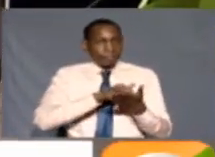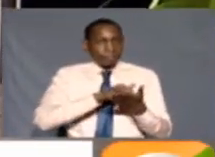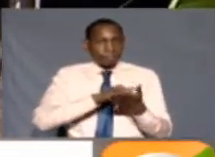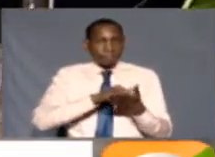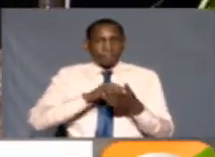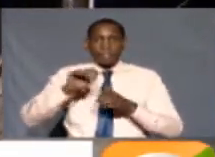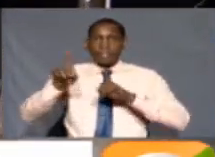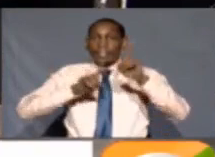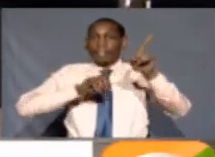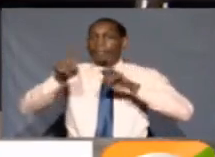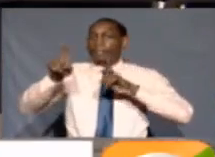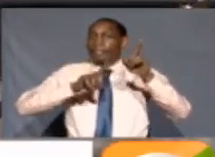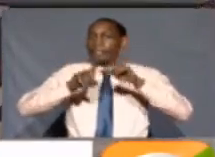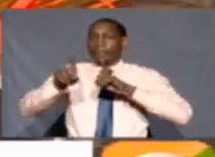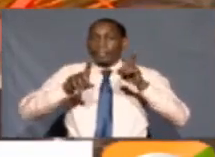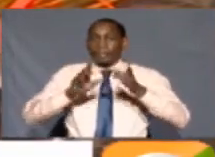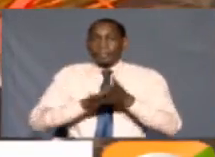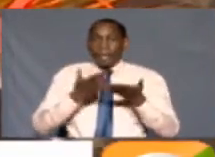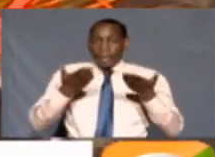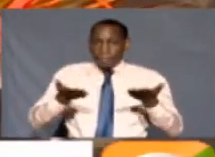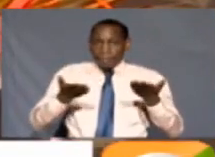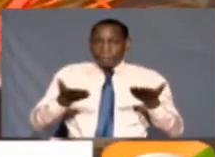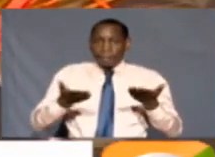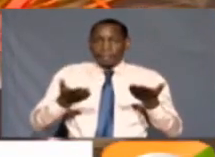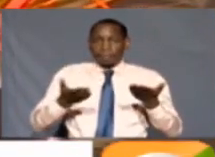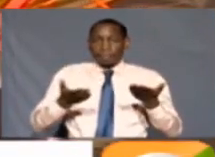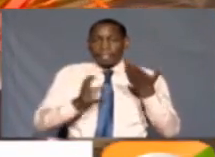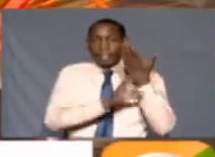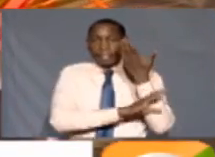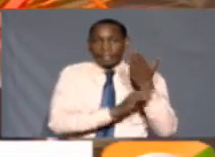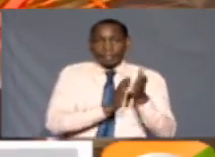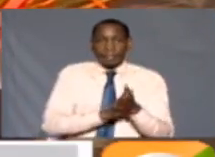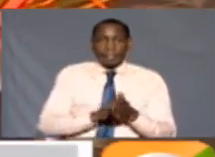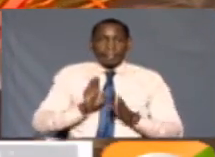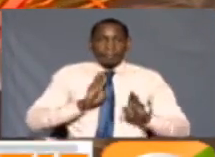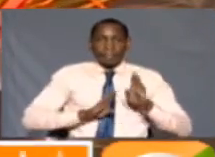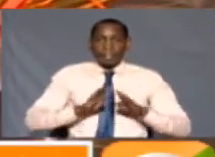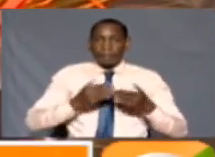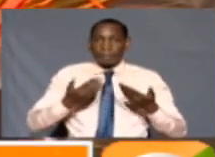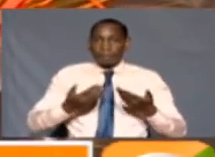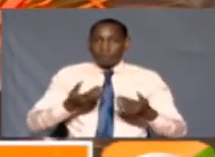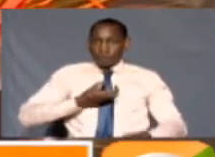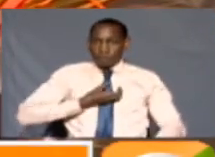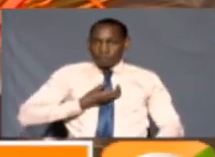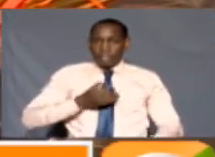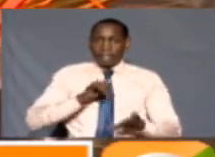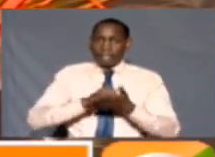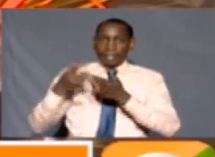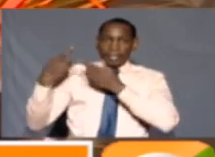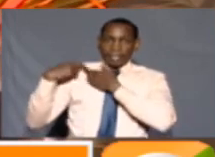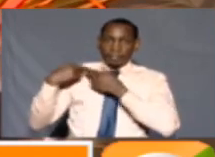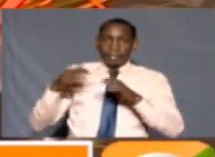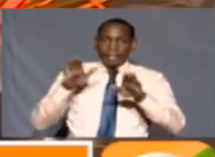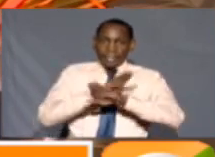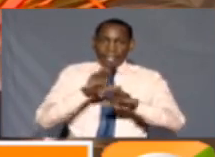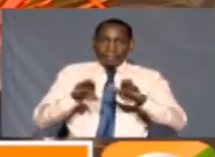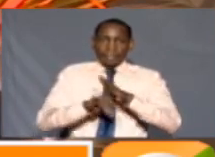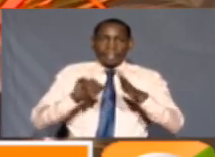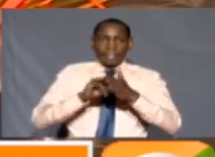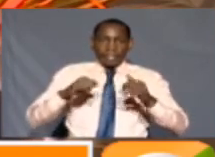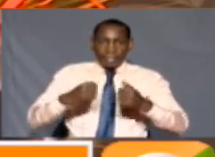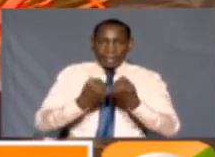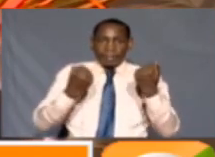migrants, even bystanders, in their own republic. We do not behave like we are landlords, that we are responsible for everything that happens in this republic.